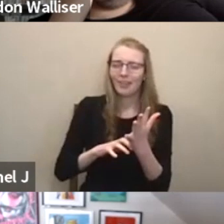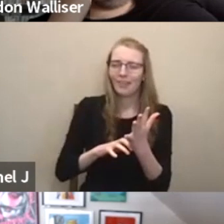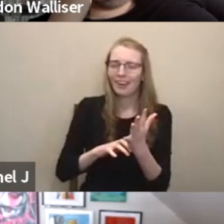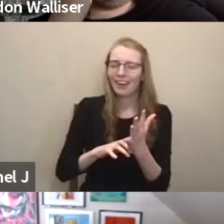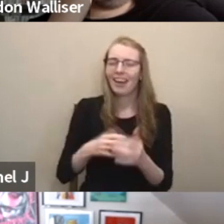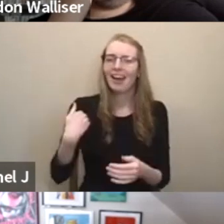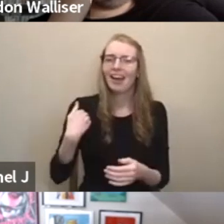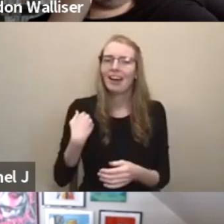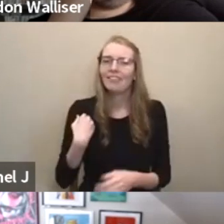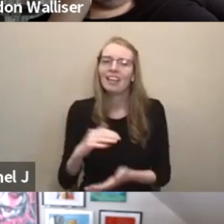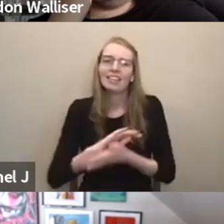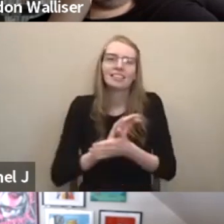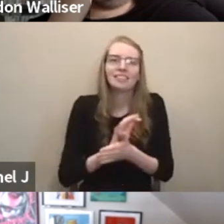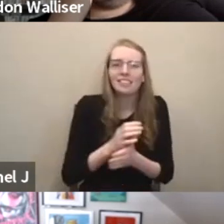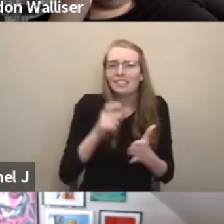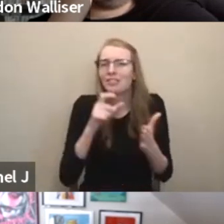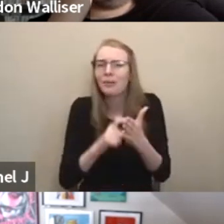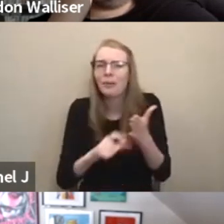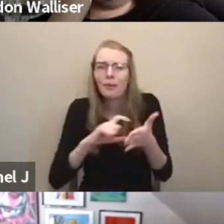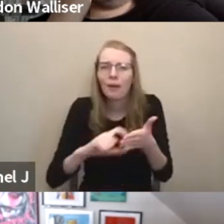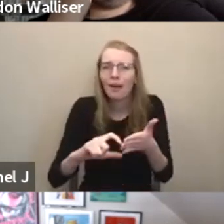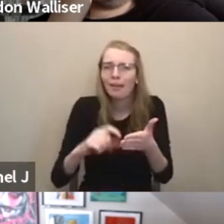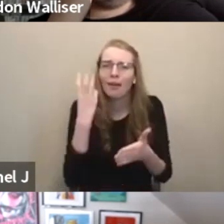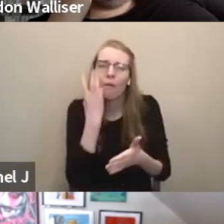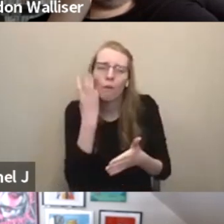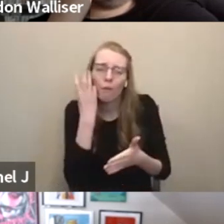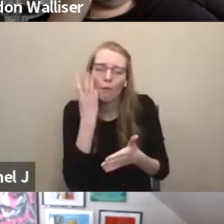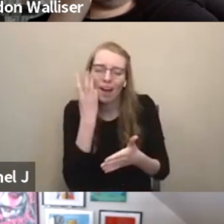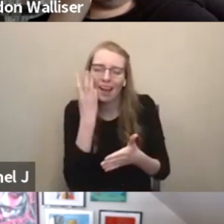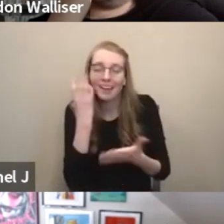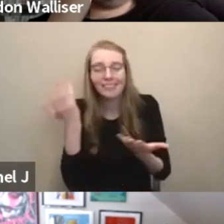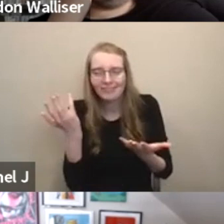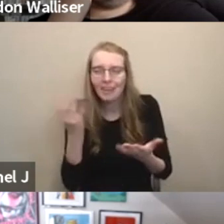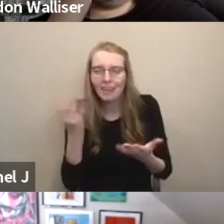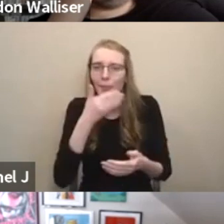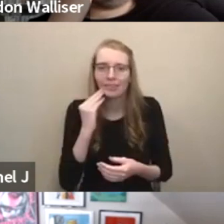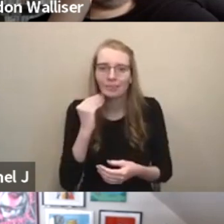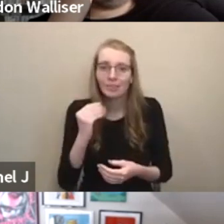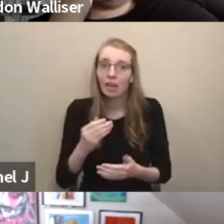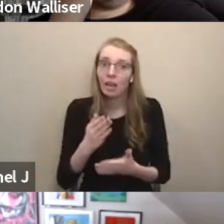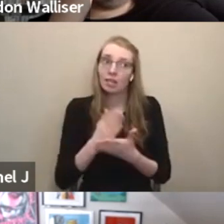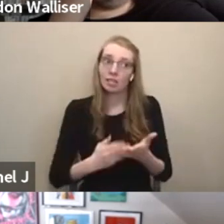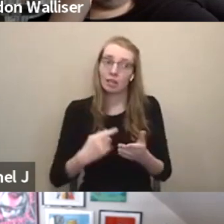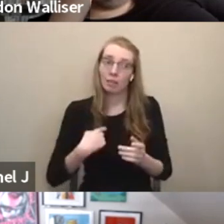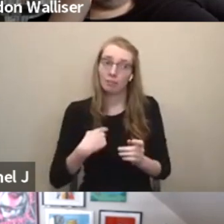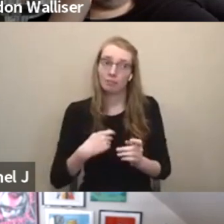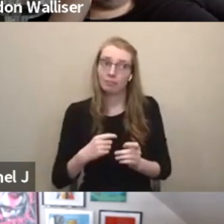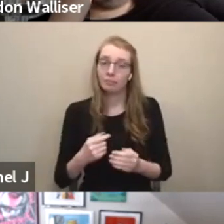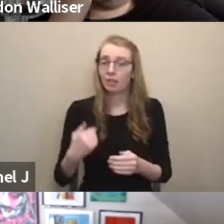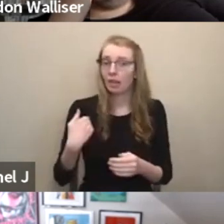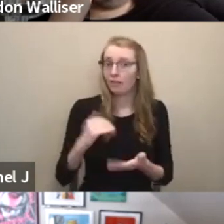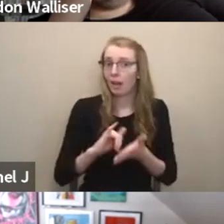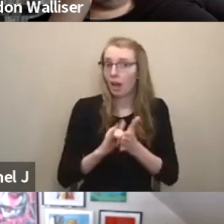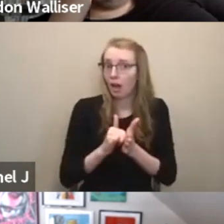2 plays I got because I won prizes. I submitted to competitions in Toronto, and I got Nightwood Theatre